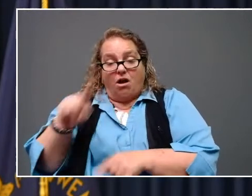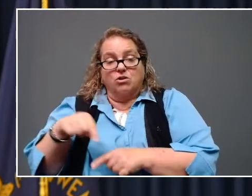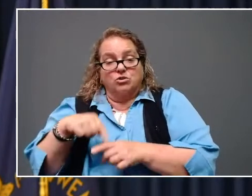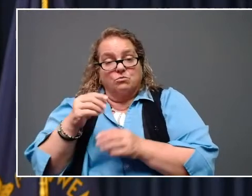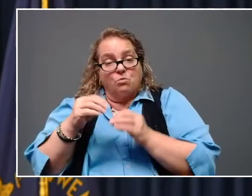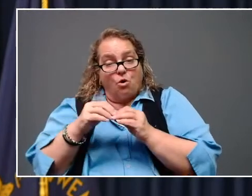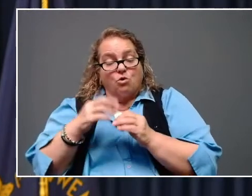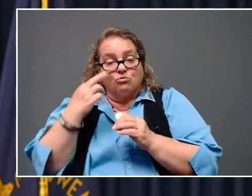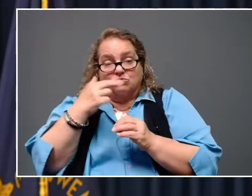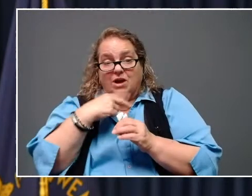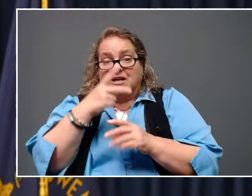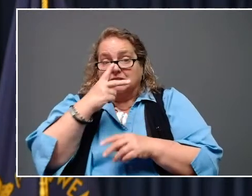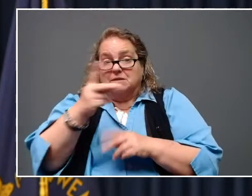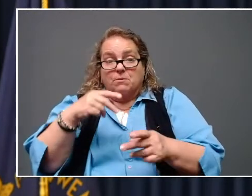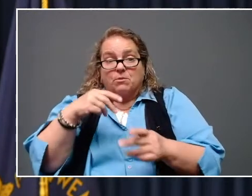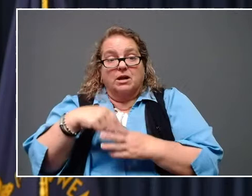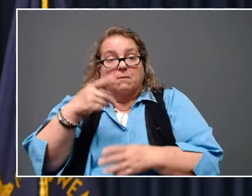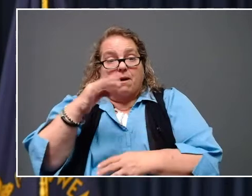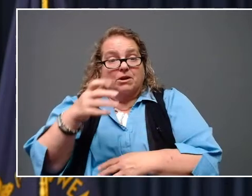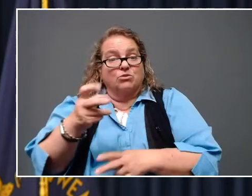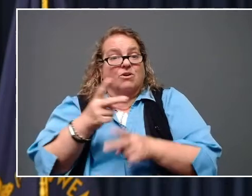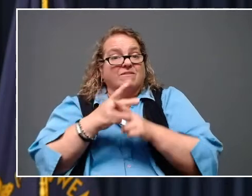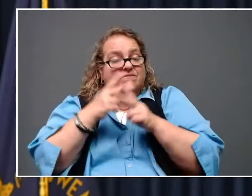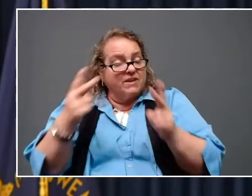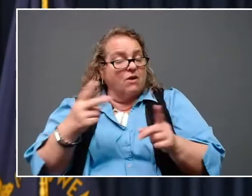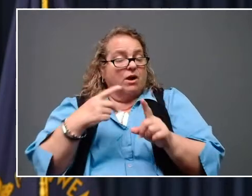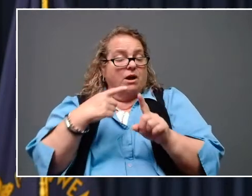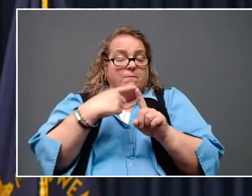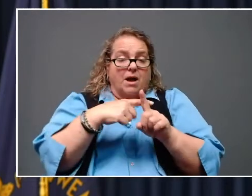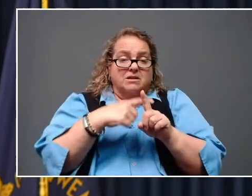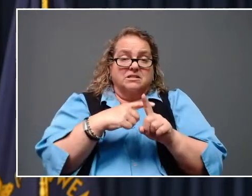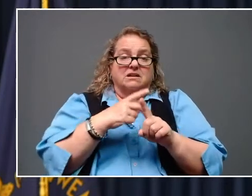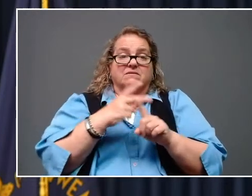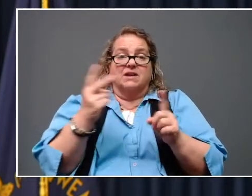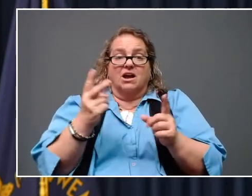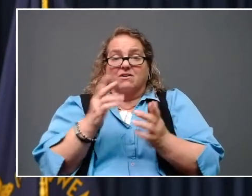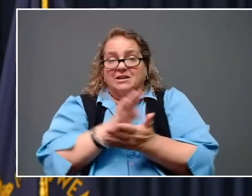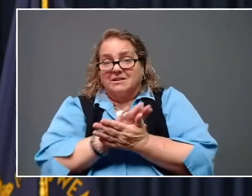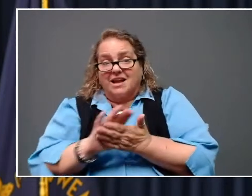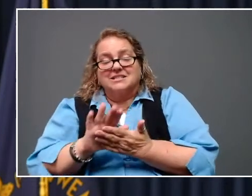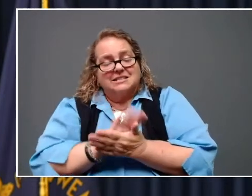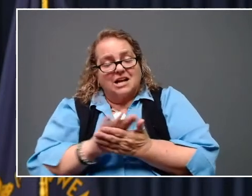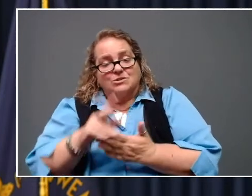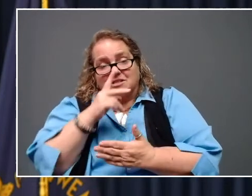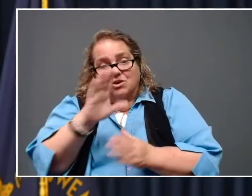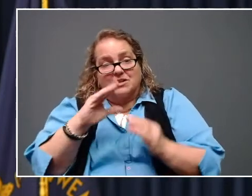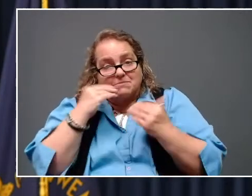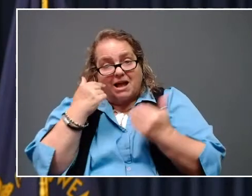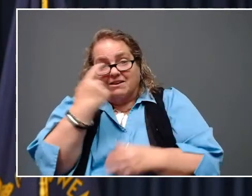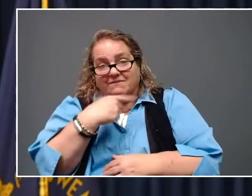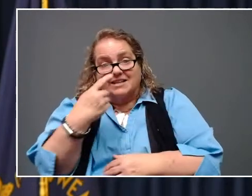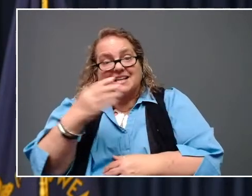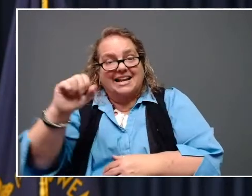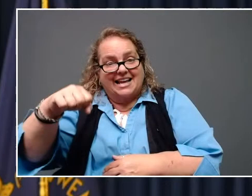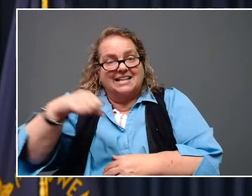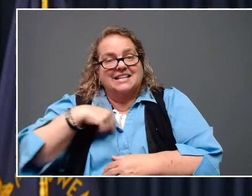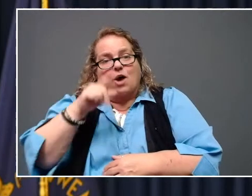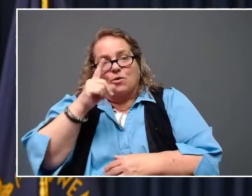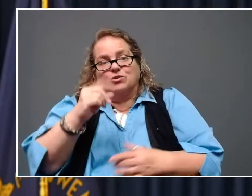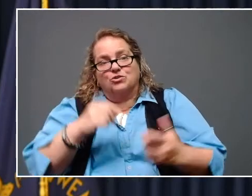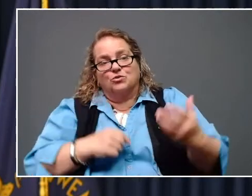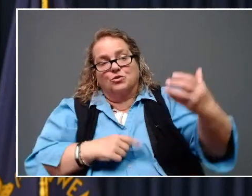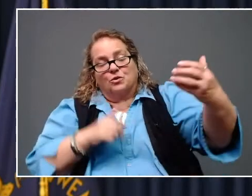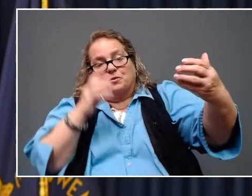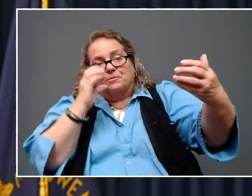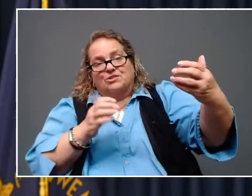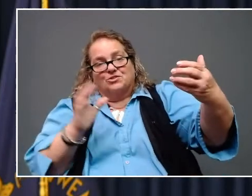public. You've been overwhelmingly positive. It's just nice to see your smiling face. And yes, I'll do a selfie occasionally. I couldn't do that stuff